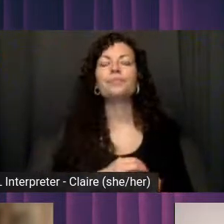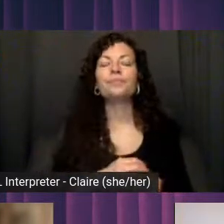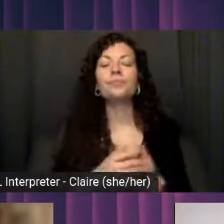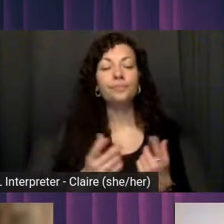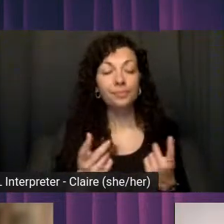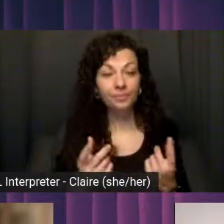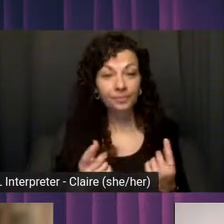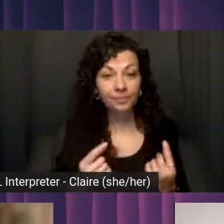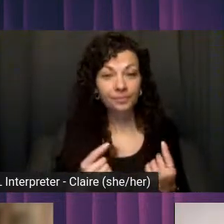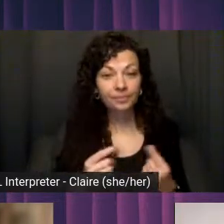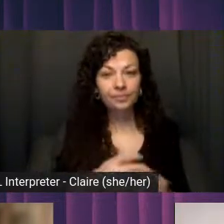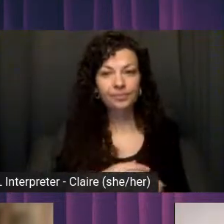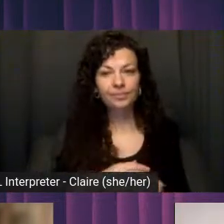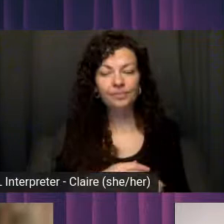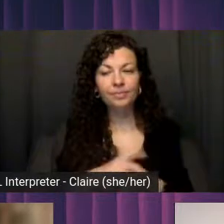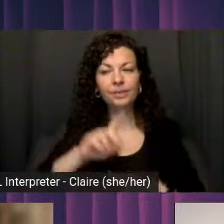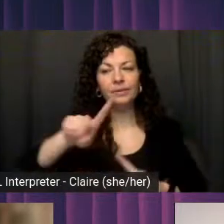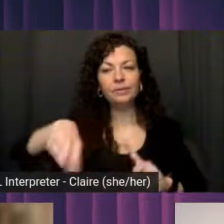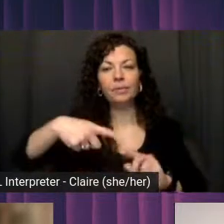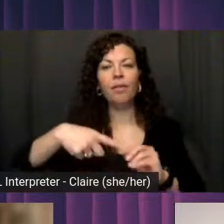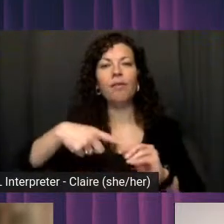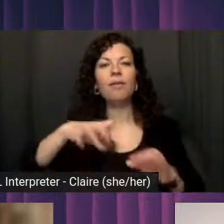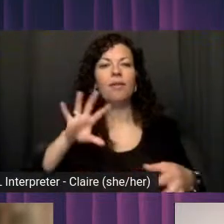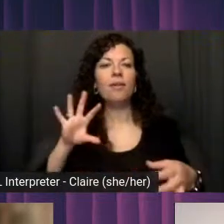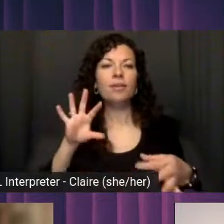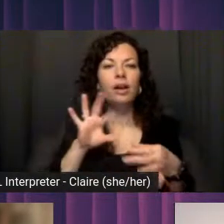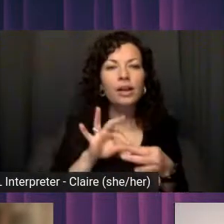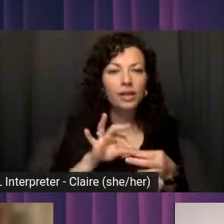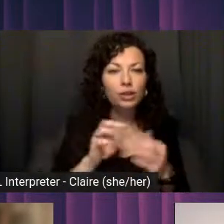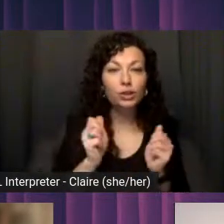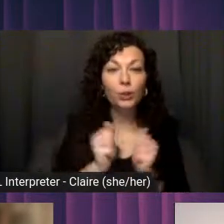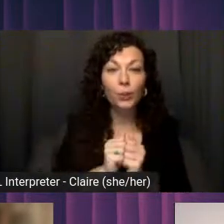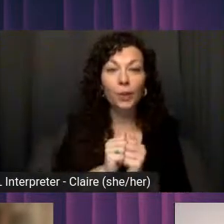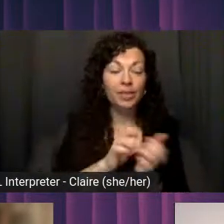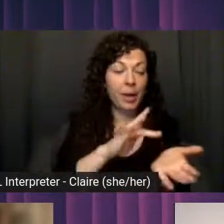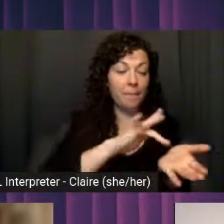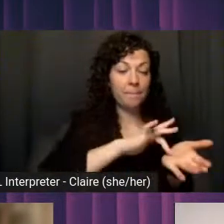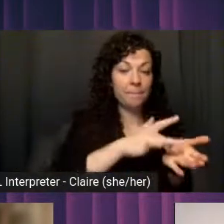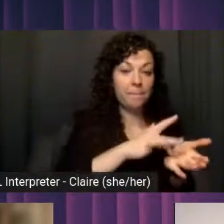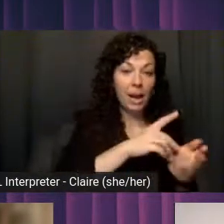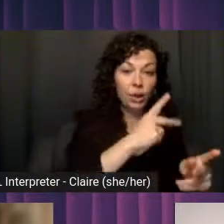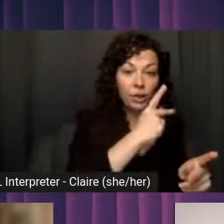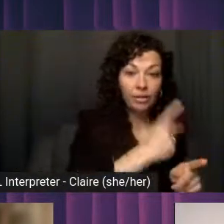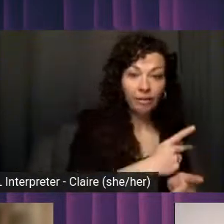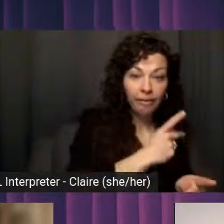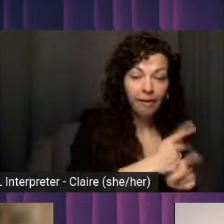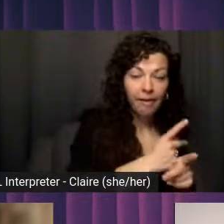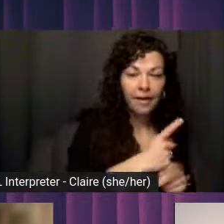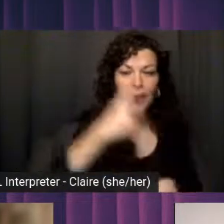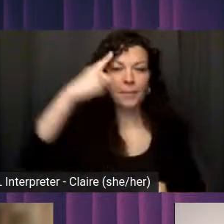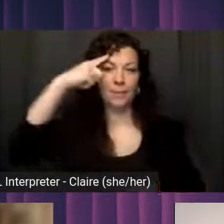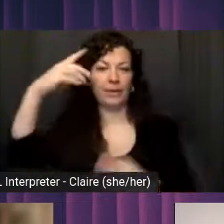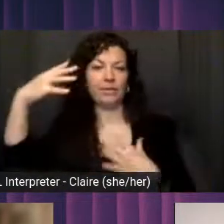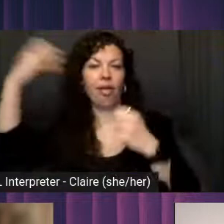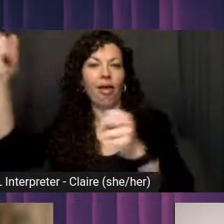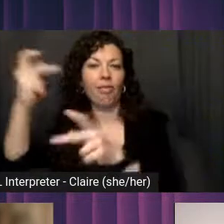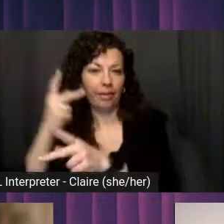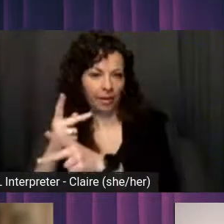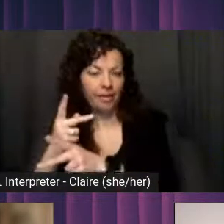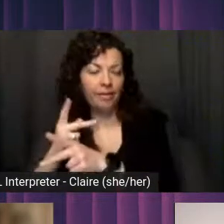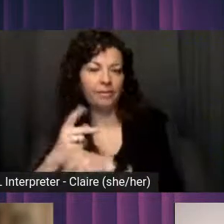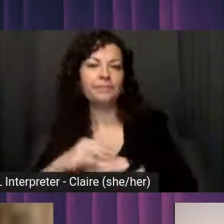was this connection between medical care and mental health care. And certainly